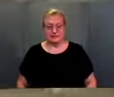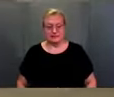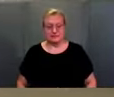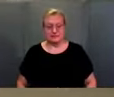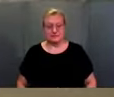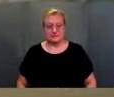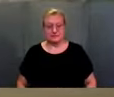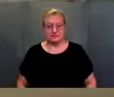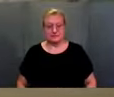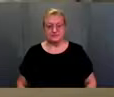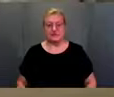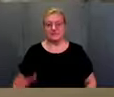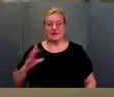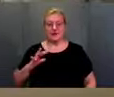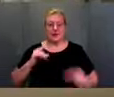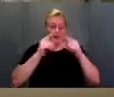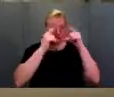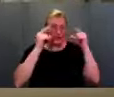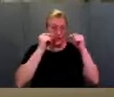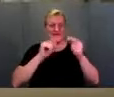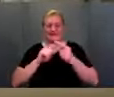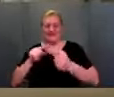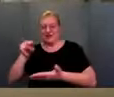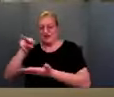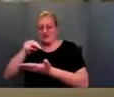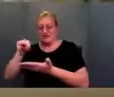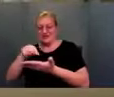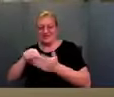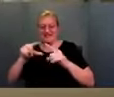I got the cool glasses and then the reading glasses.